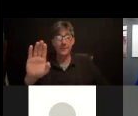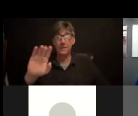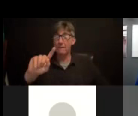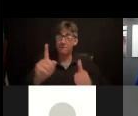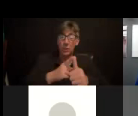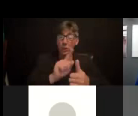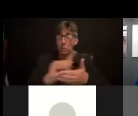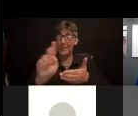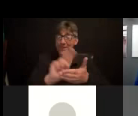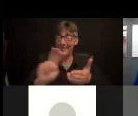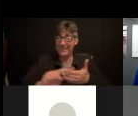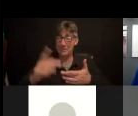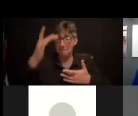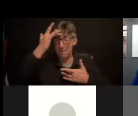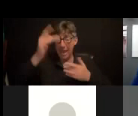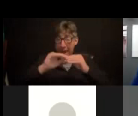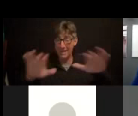and the ban on essential services.